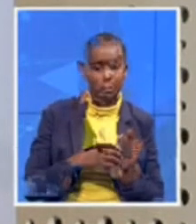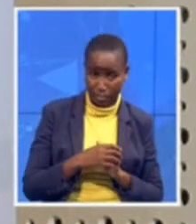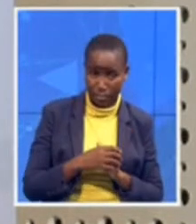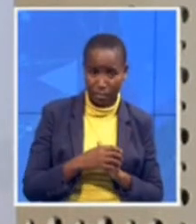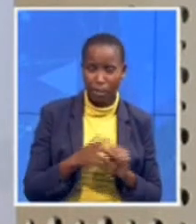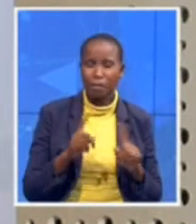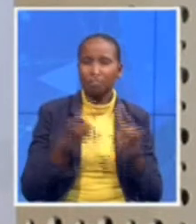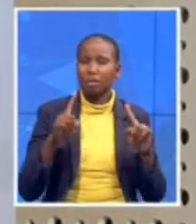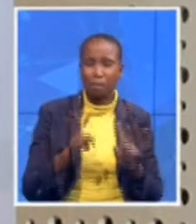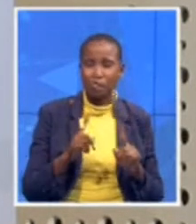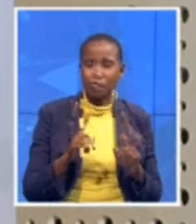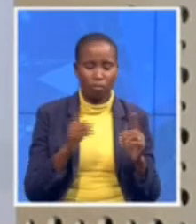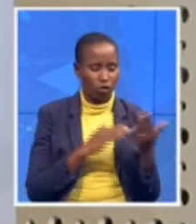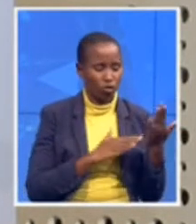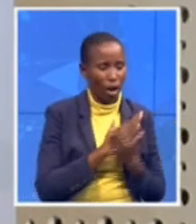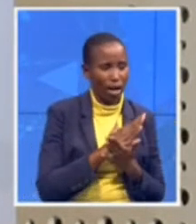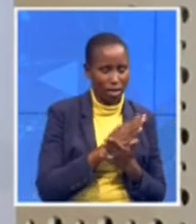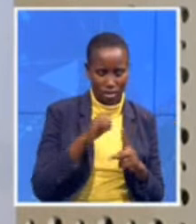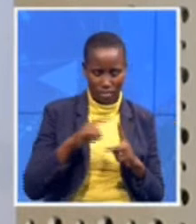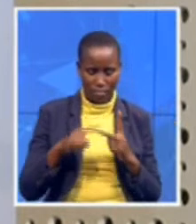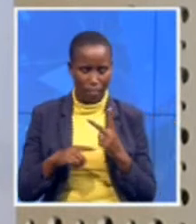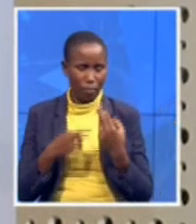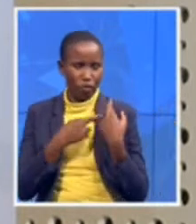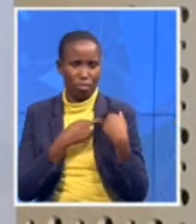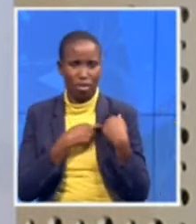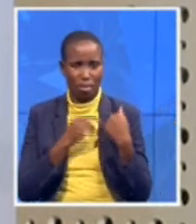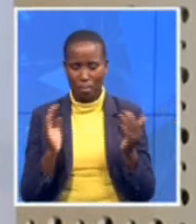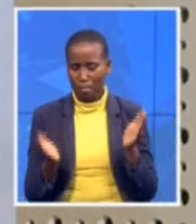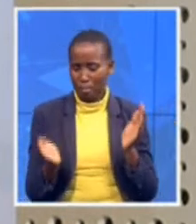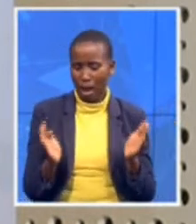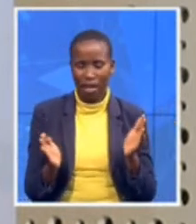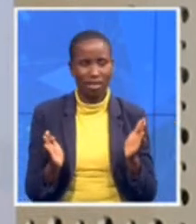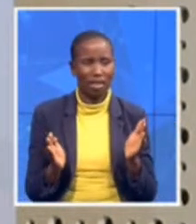responsibilities that are firmly entrenched in our constitution?